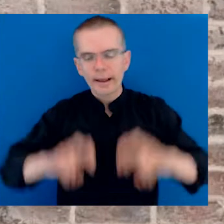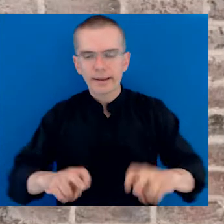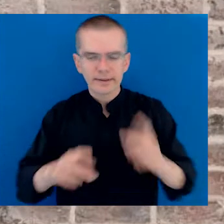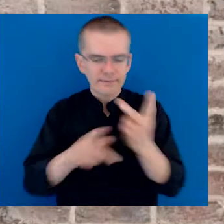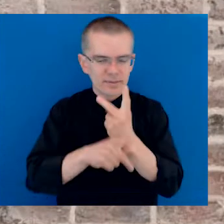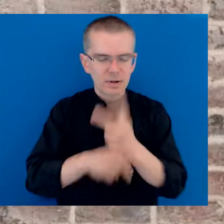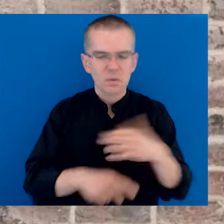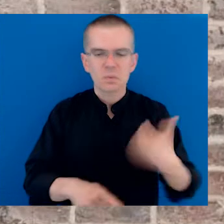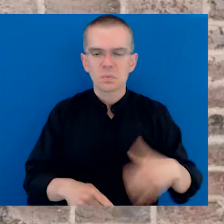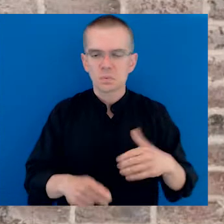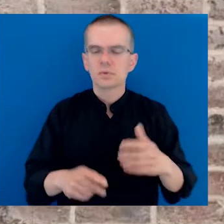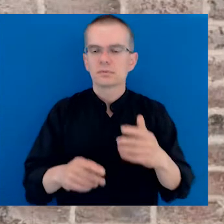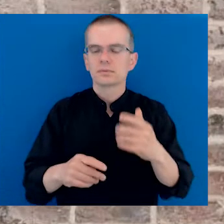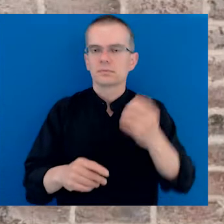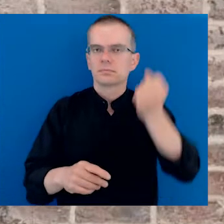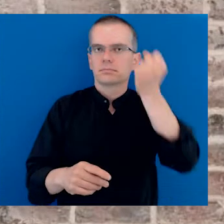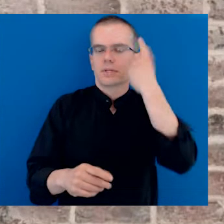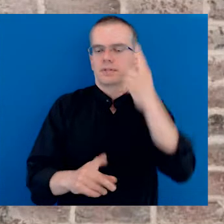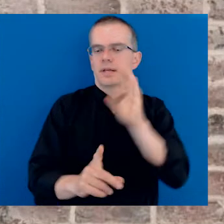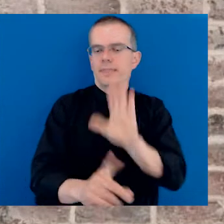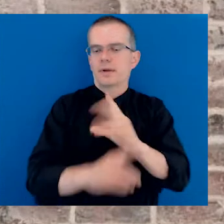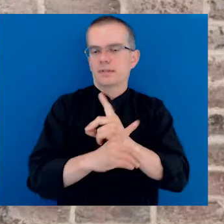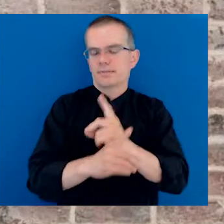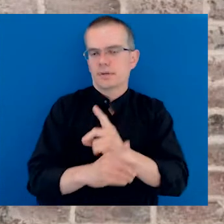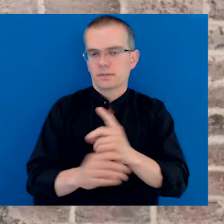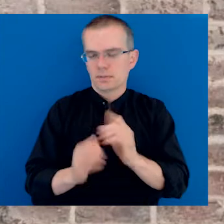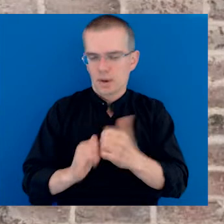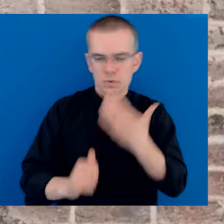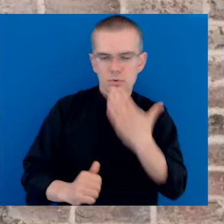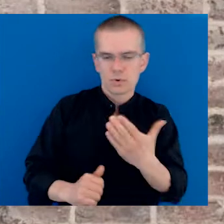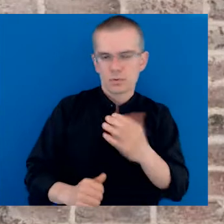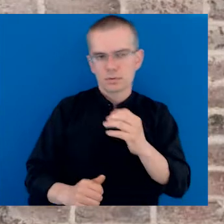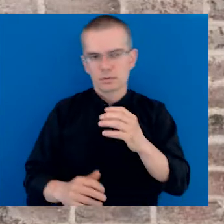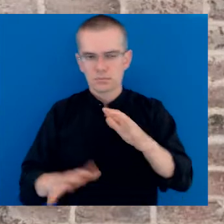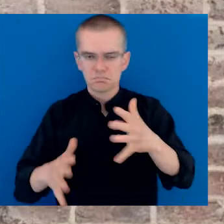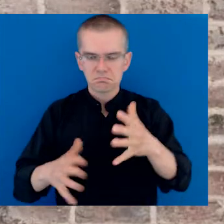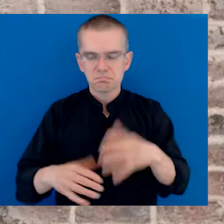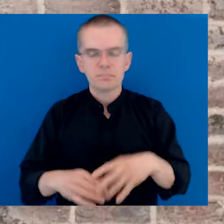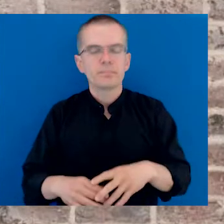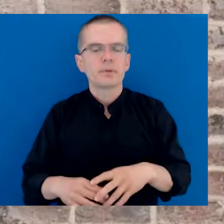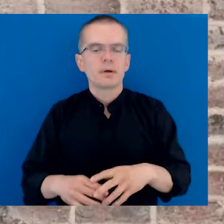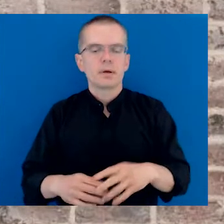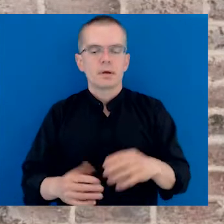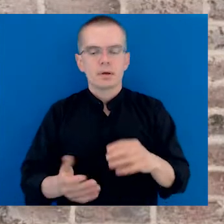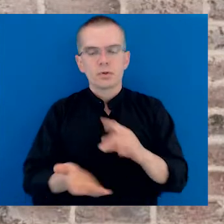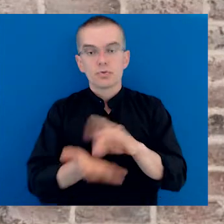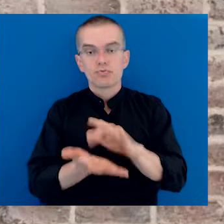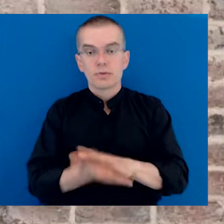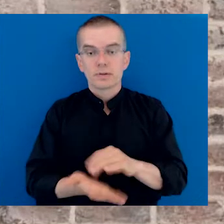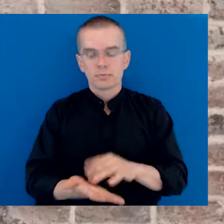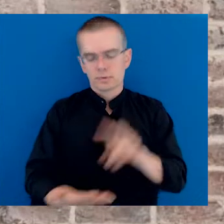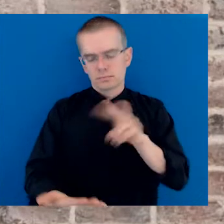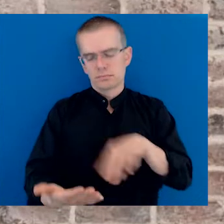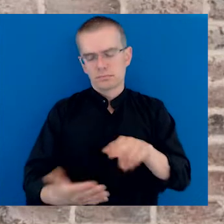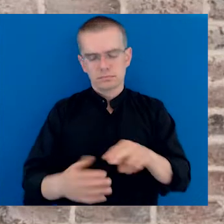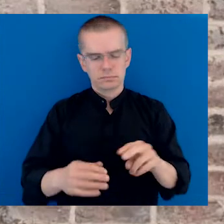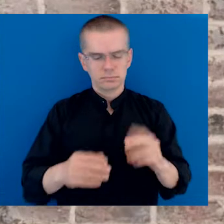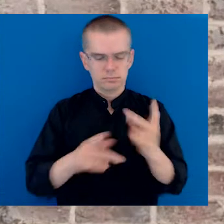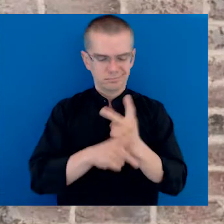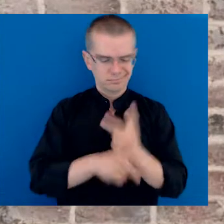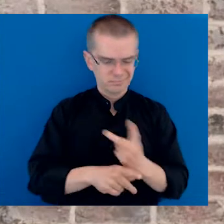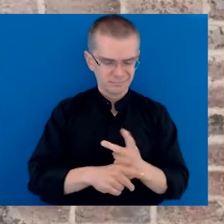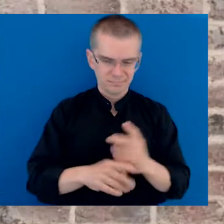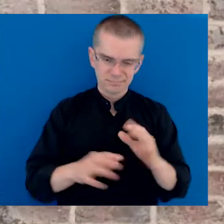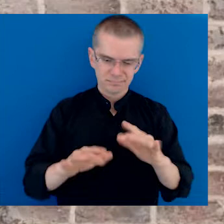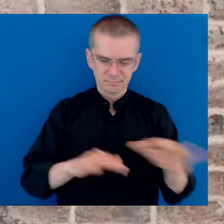baseball. They can actually go back and look at the game records of all those games and rate him statistically